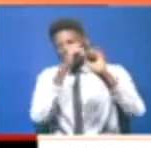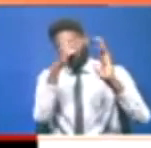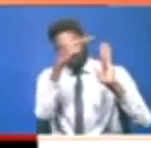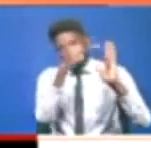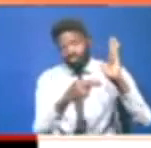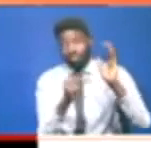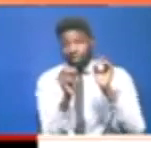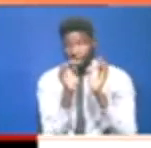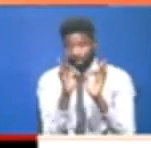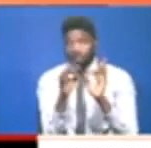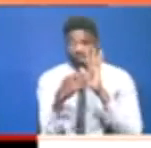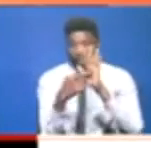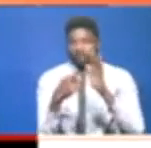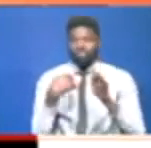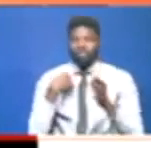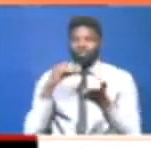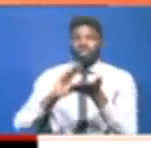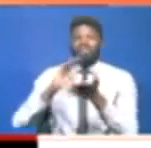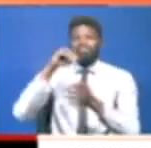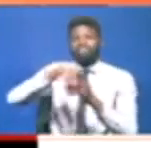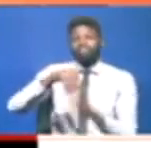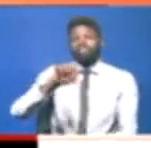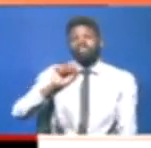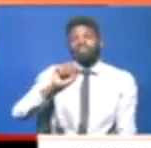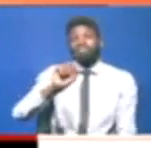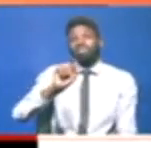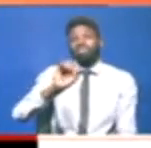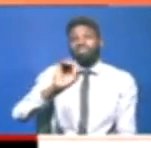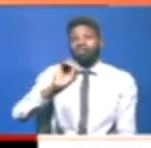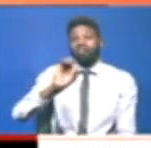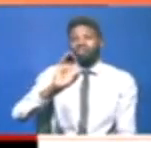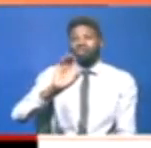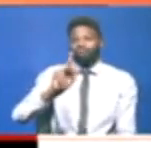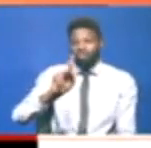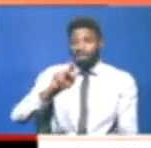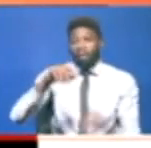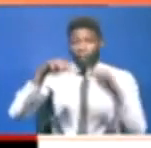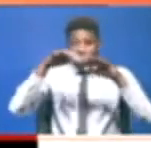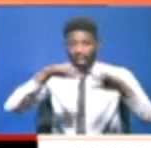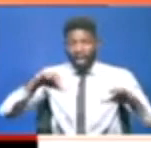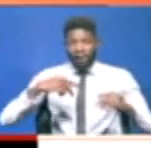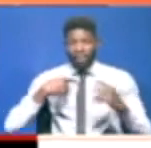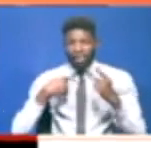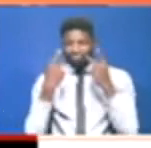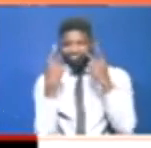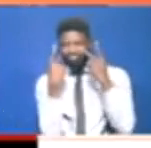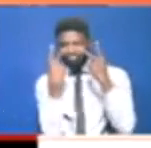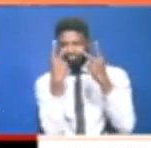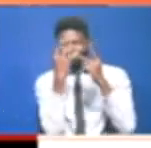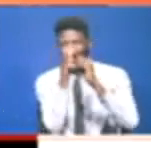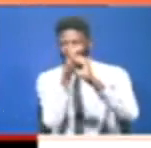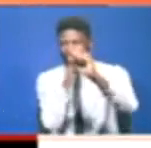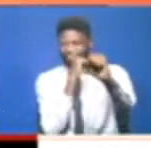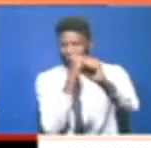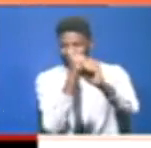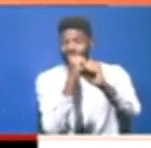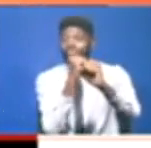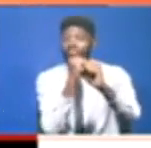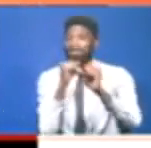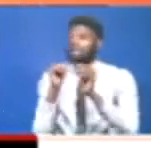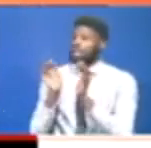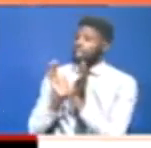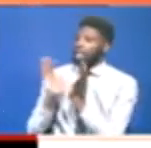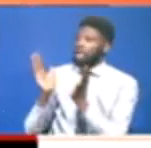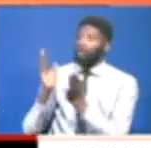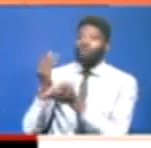market, and I'm able to see that the projection of the performance of the stock market, as much as it's affected by the general economy and also the